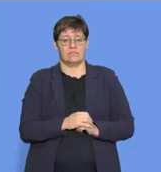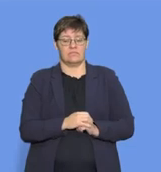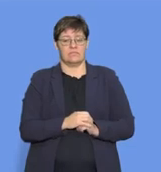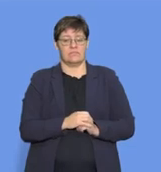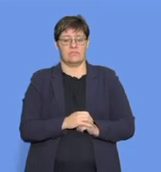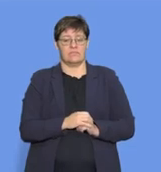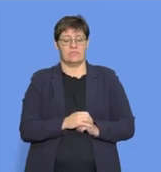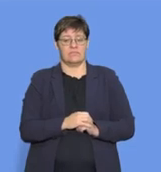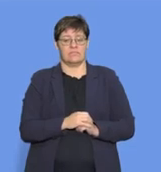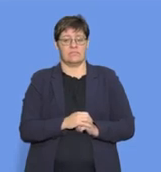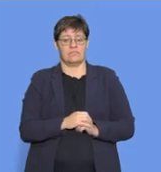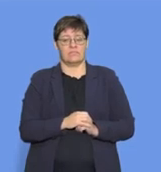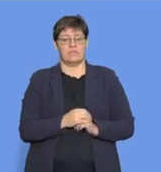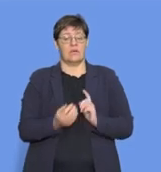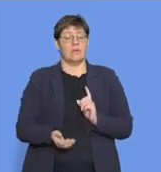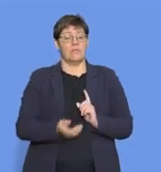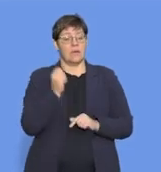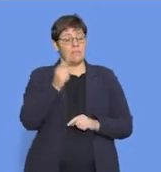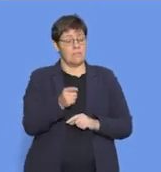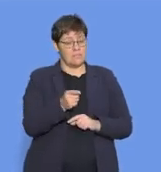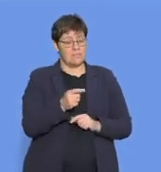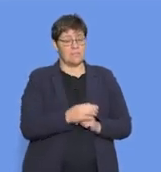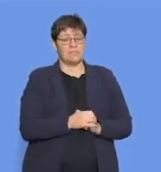Okay, sorry about that. Okay, so